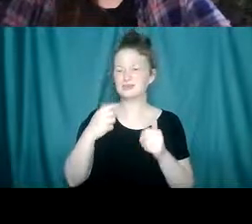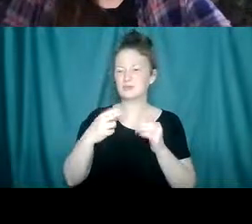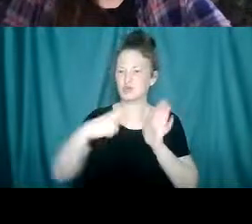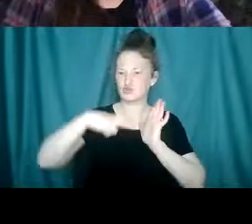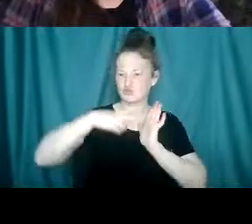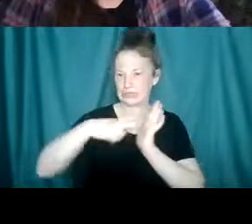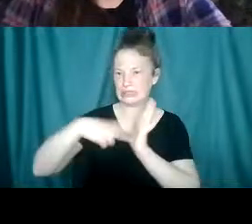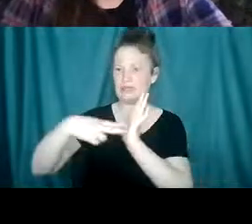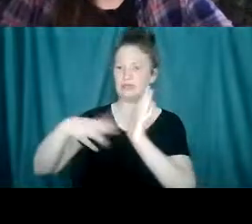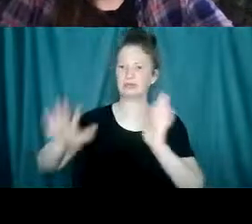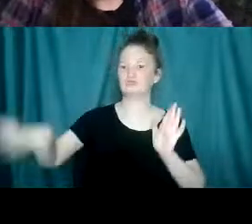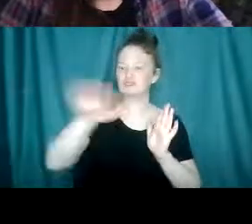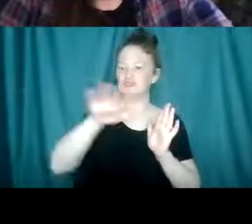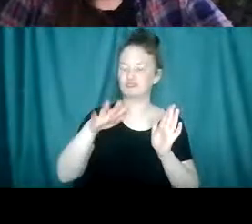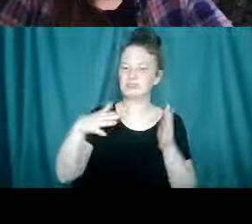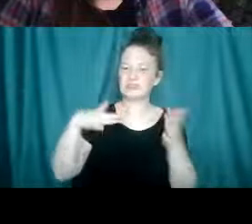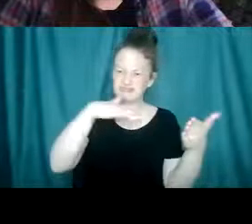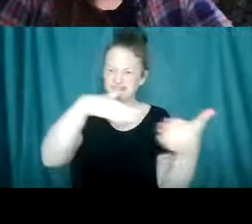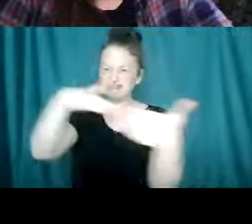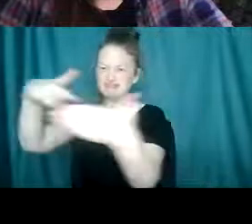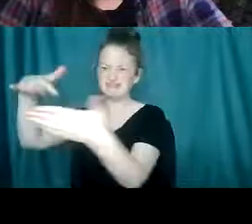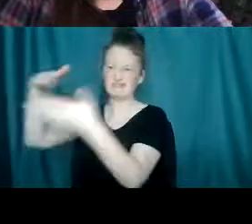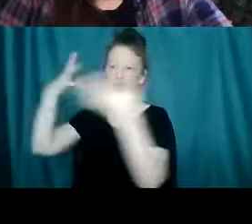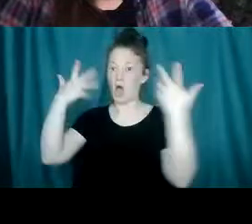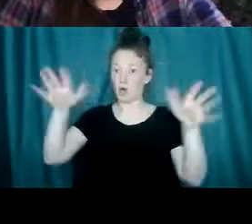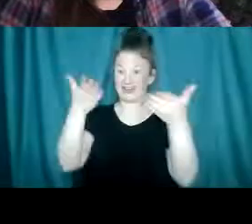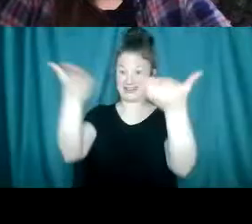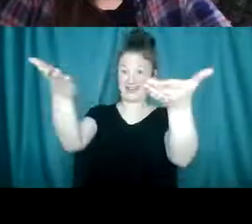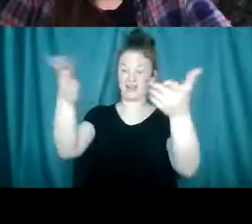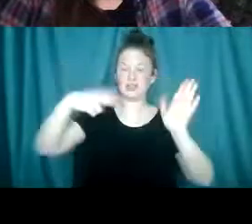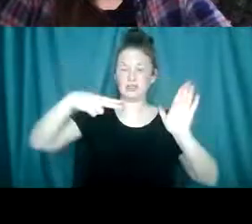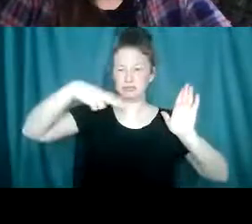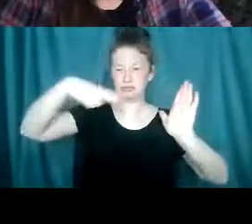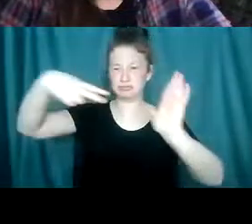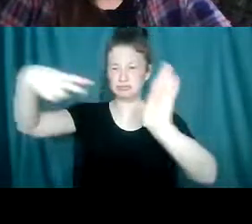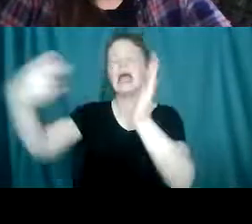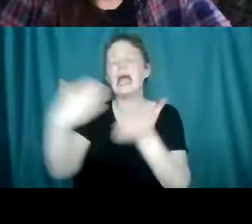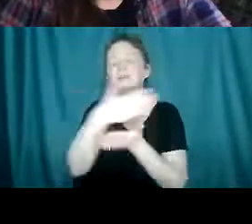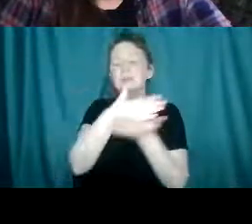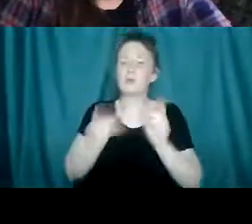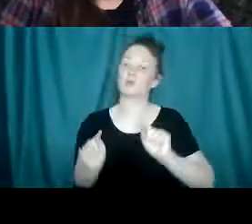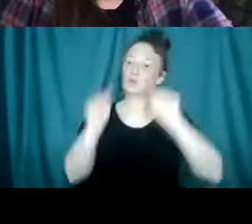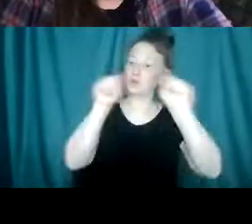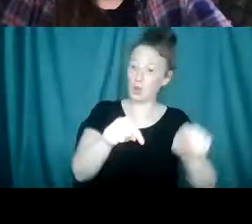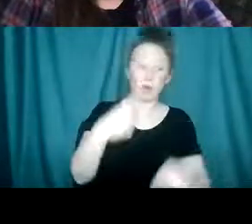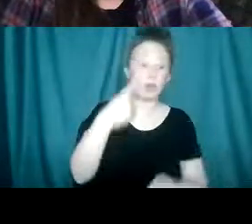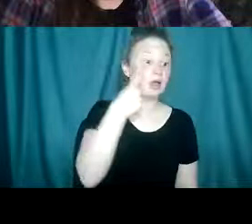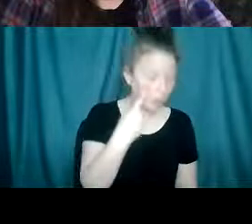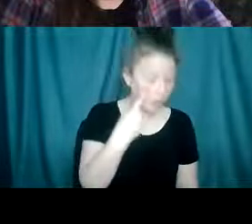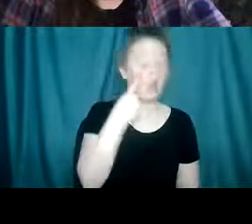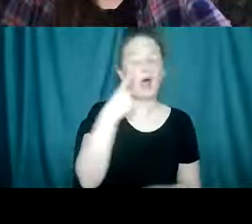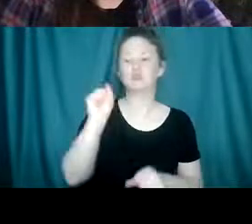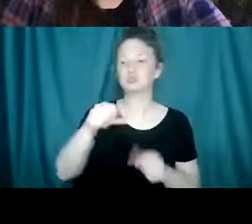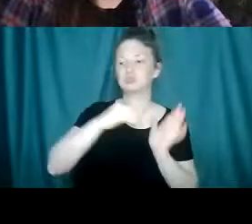some scientists are going to the site to confirm it, and some are really just because people recorded